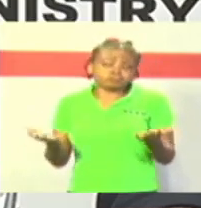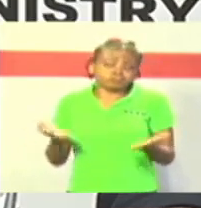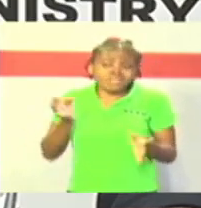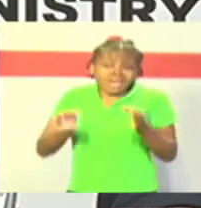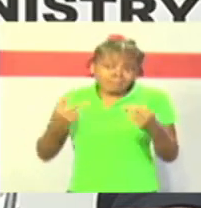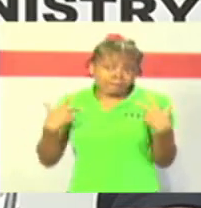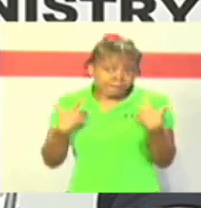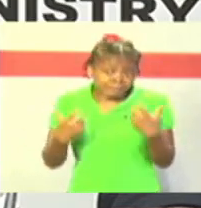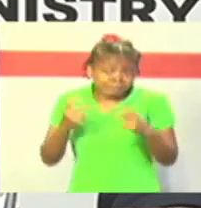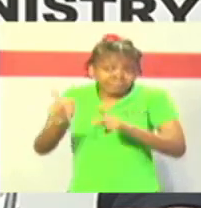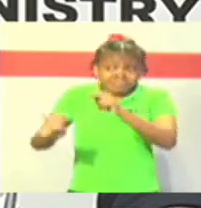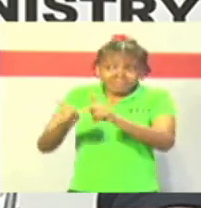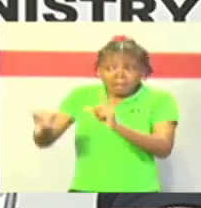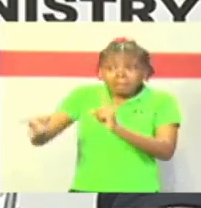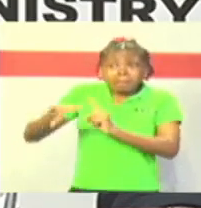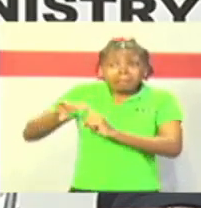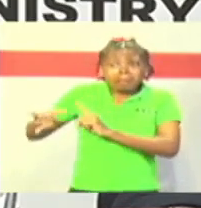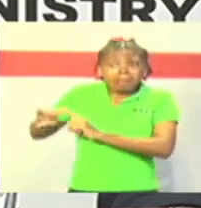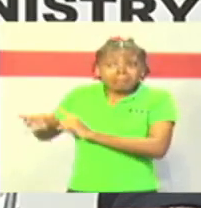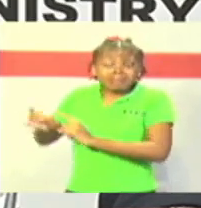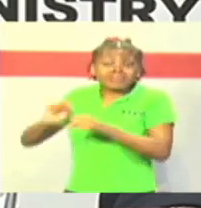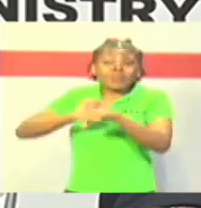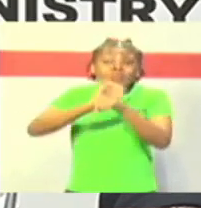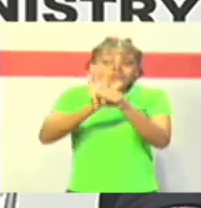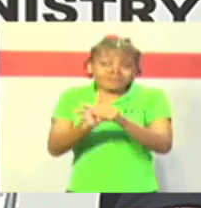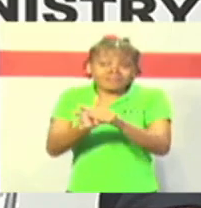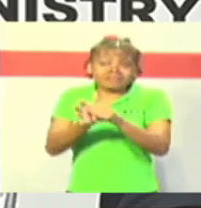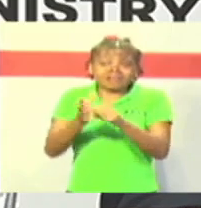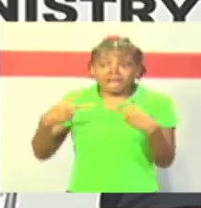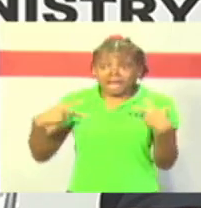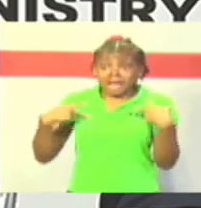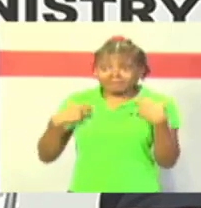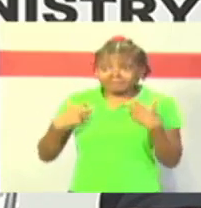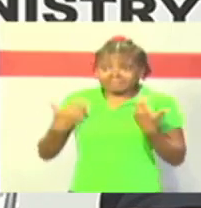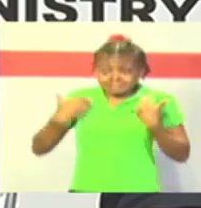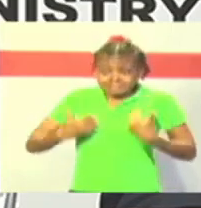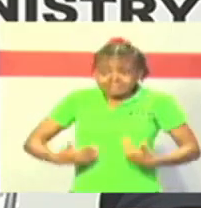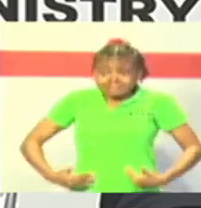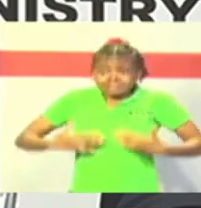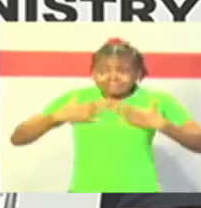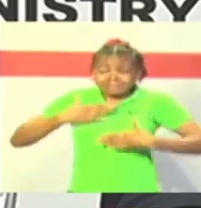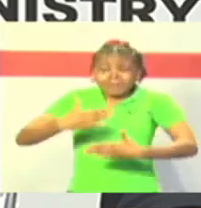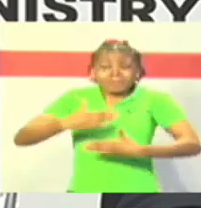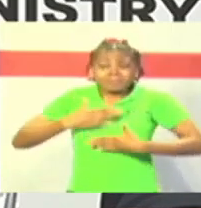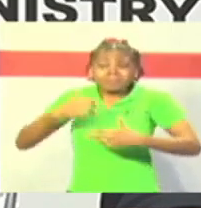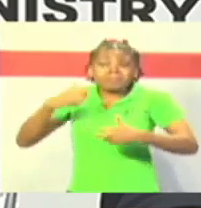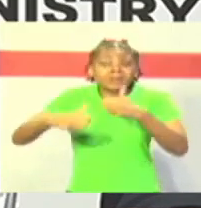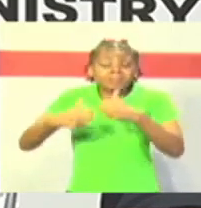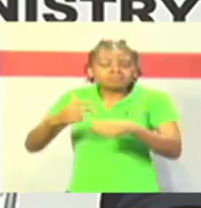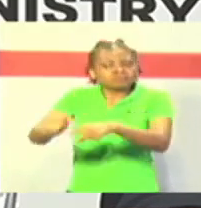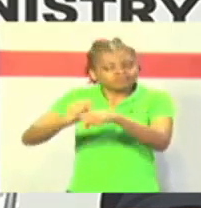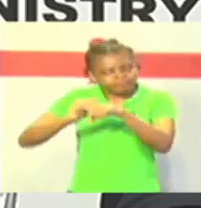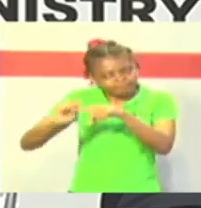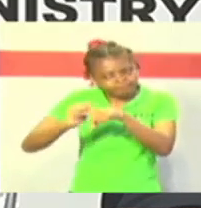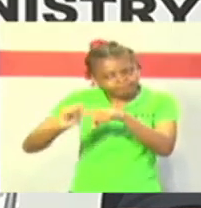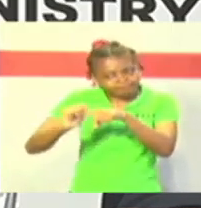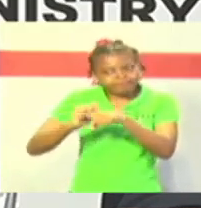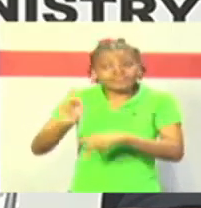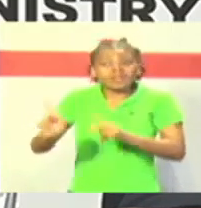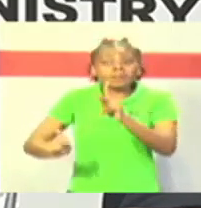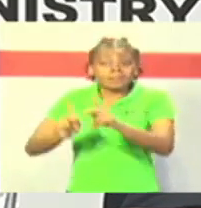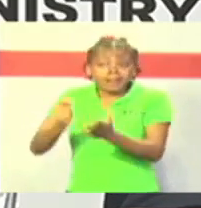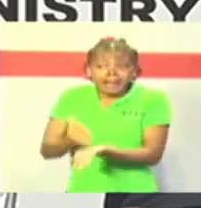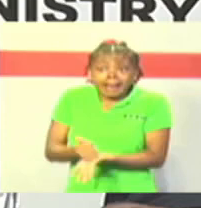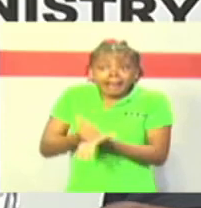we've targeted house officers and primary care in the primary care and at the particularly the Eric Williams